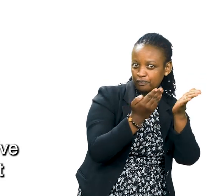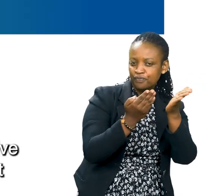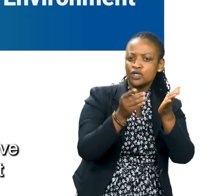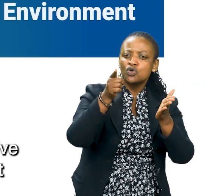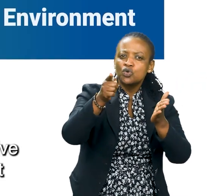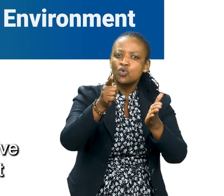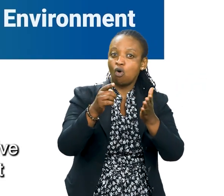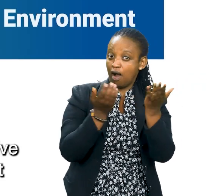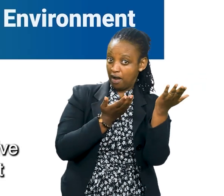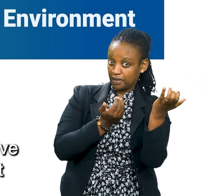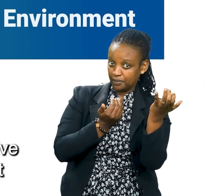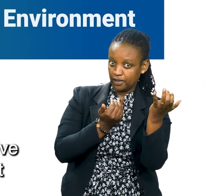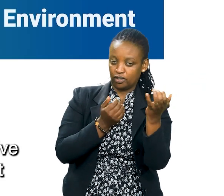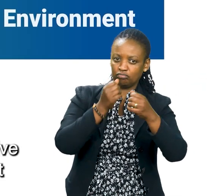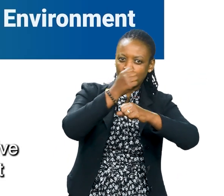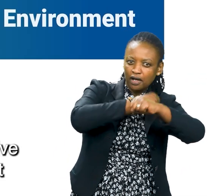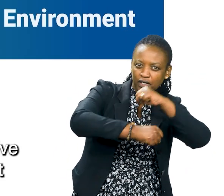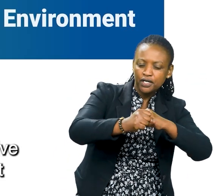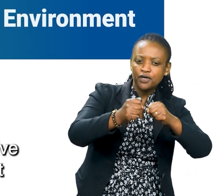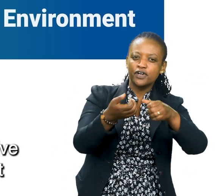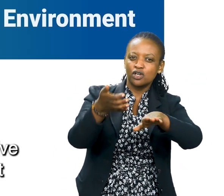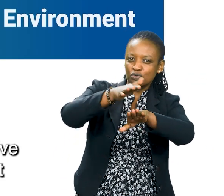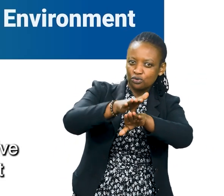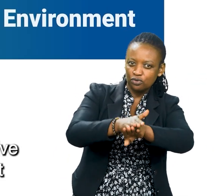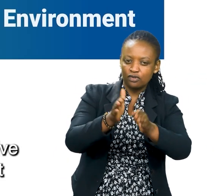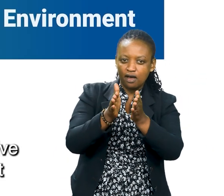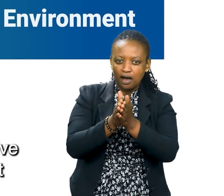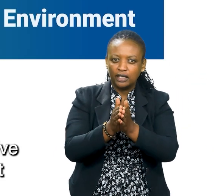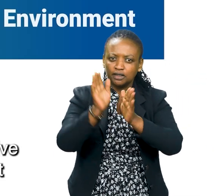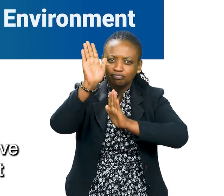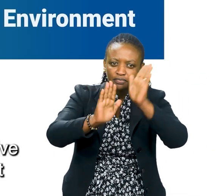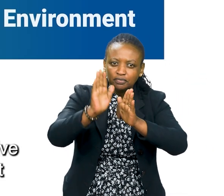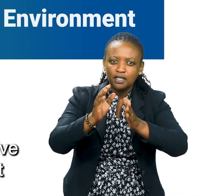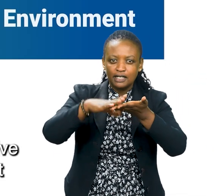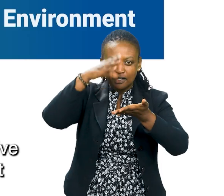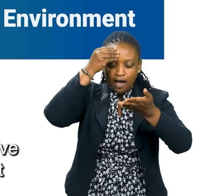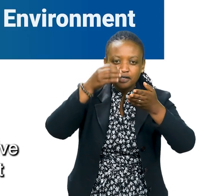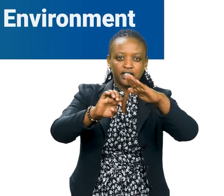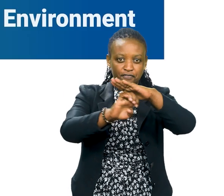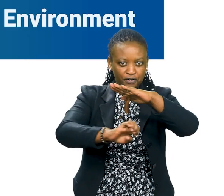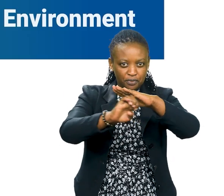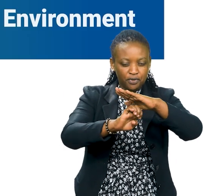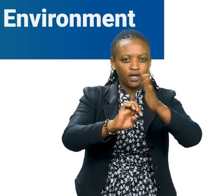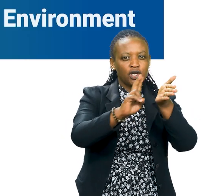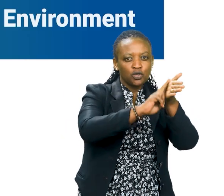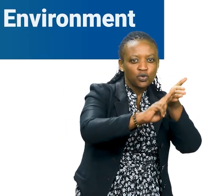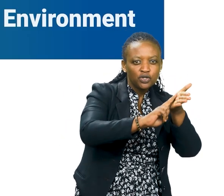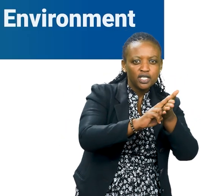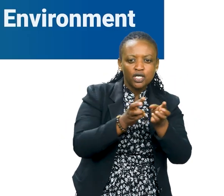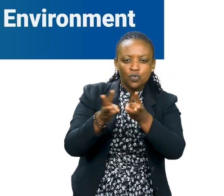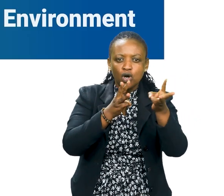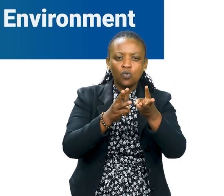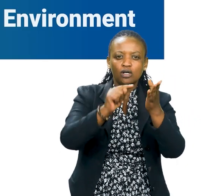are expected to create an inclusive and engaging learning environment by using